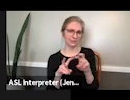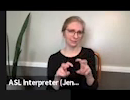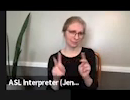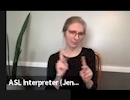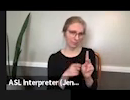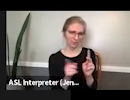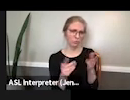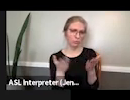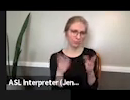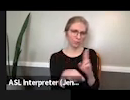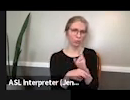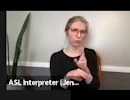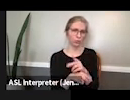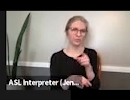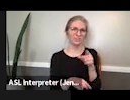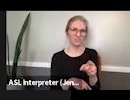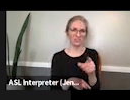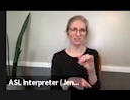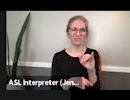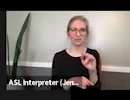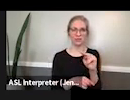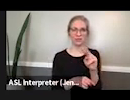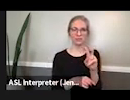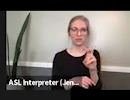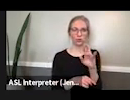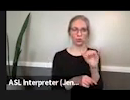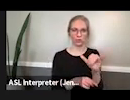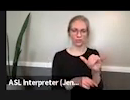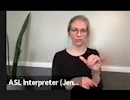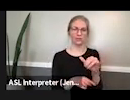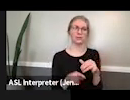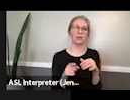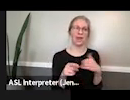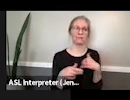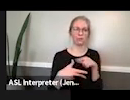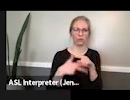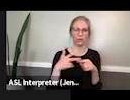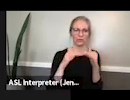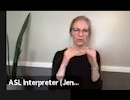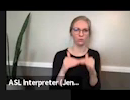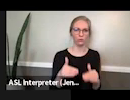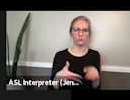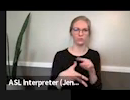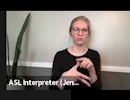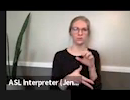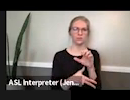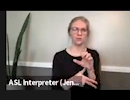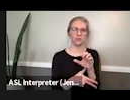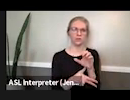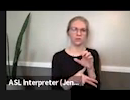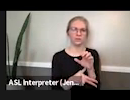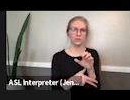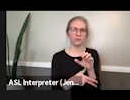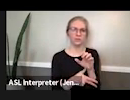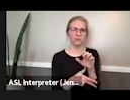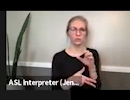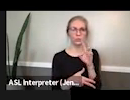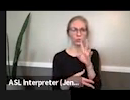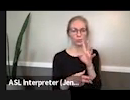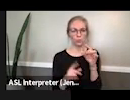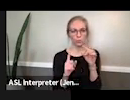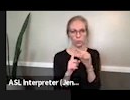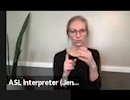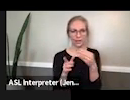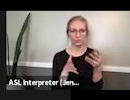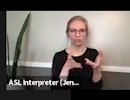Inventories. There are 3 levels, these CDI inventories. The first one, words and gestures, 8 to 18